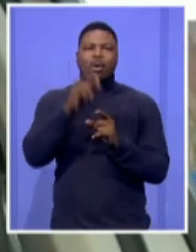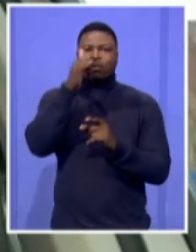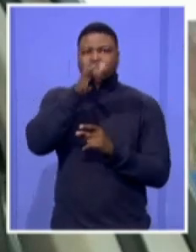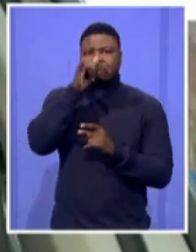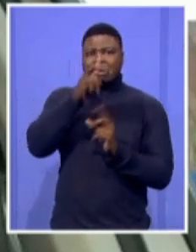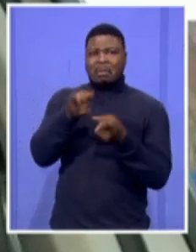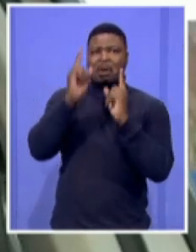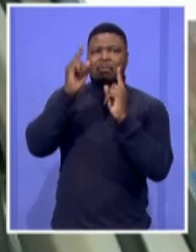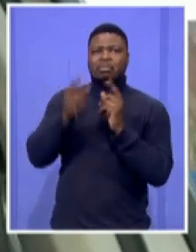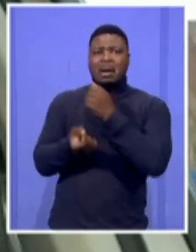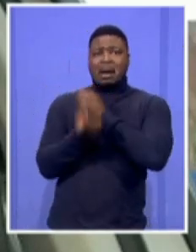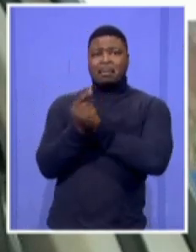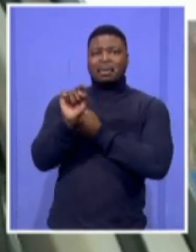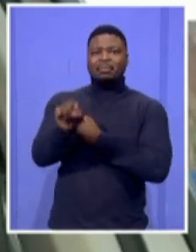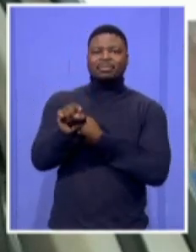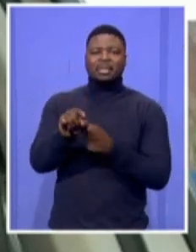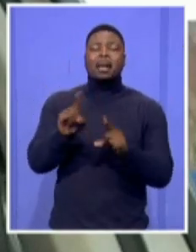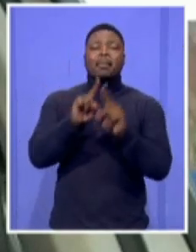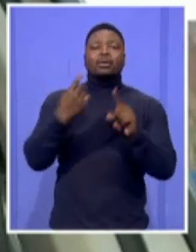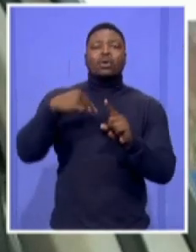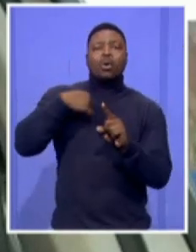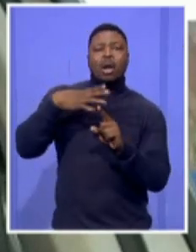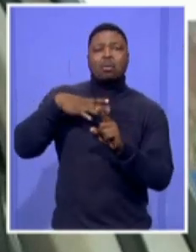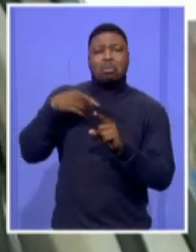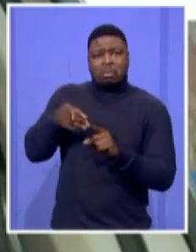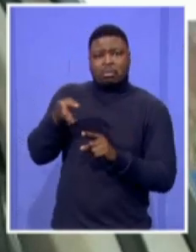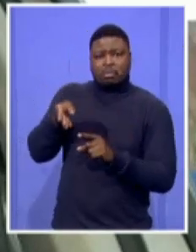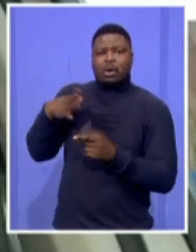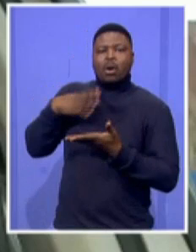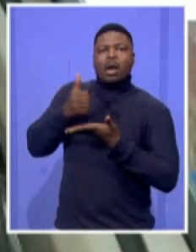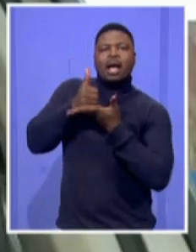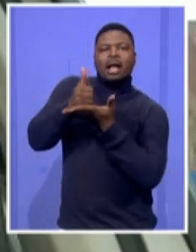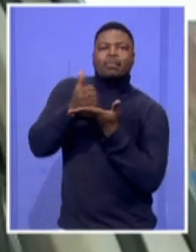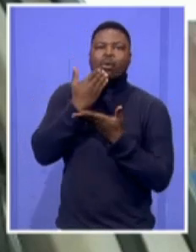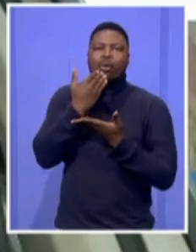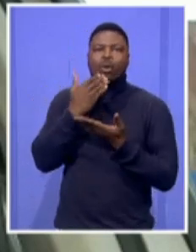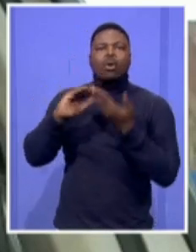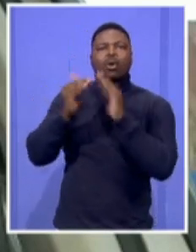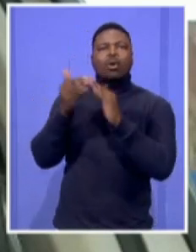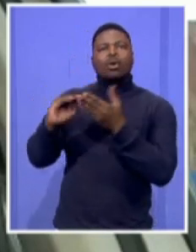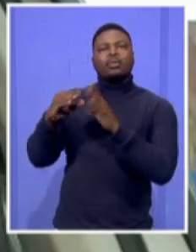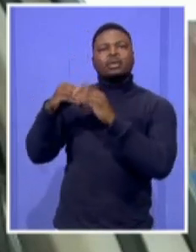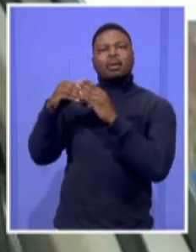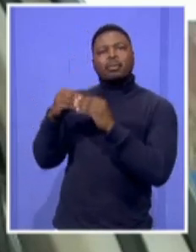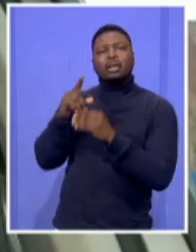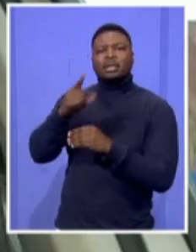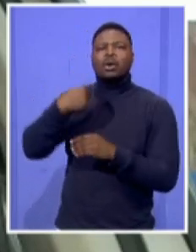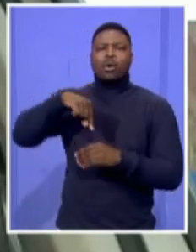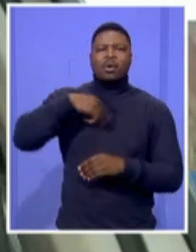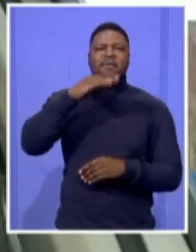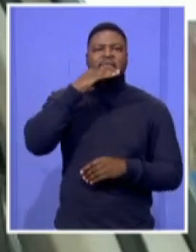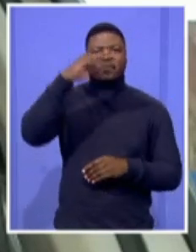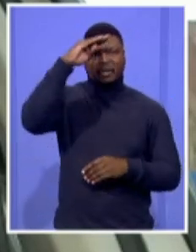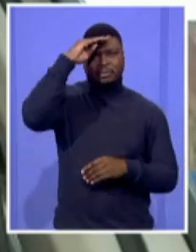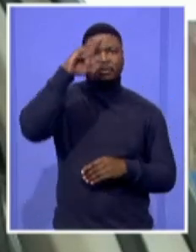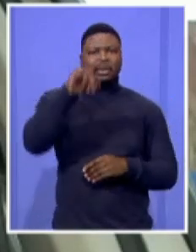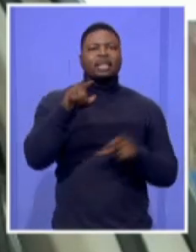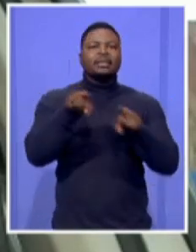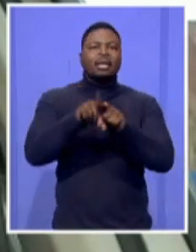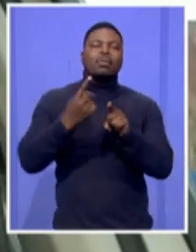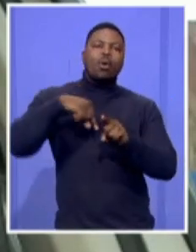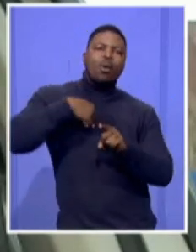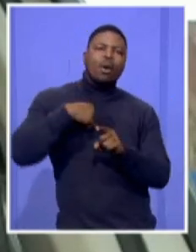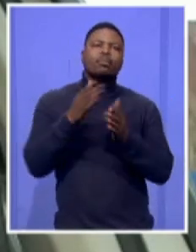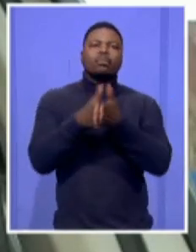our voice together that with of many community members as well. In our view, enough is enough. We are calling on the law enforcement